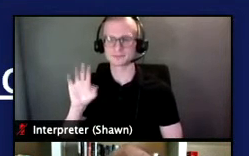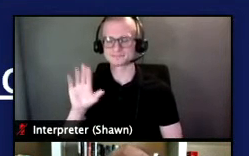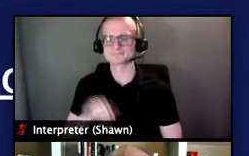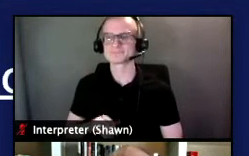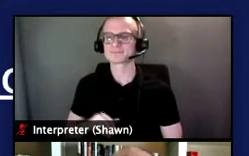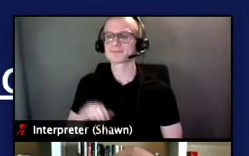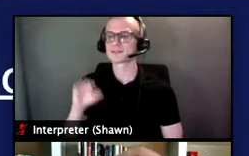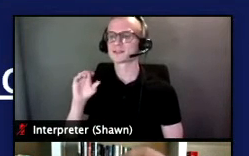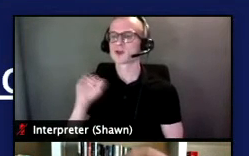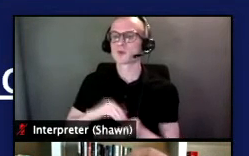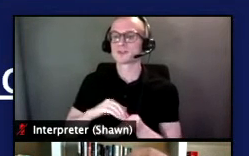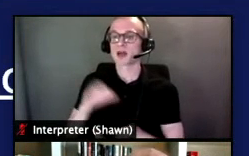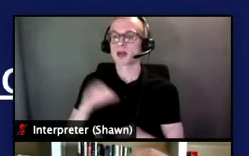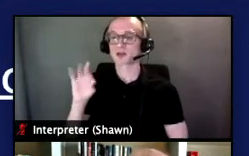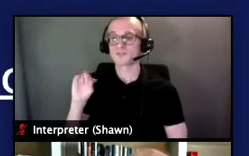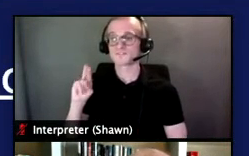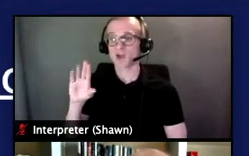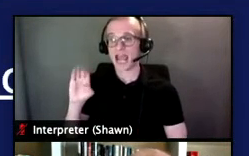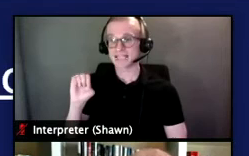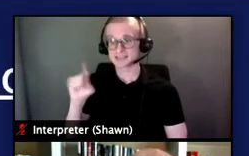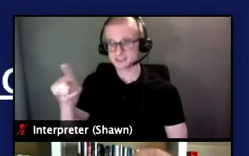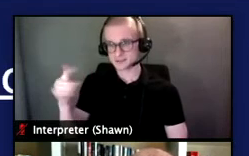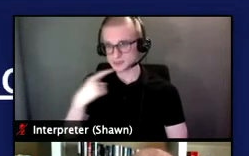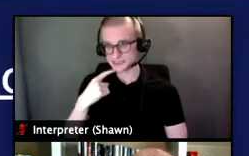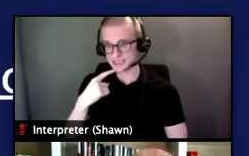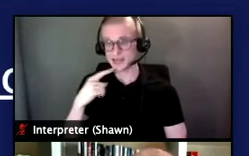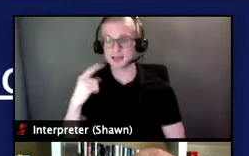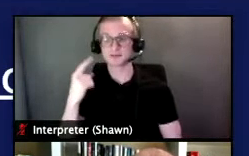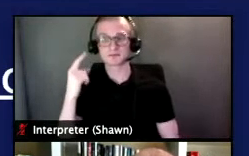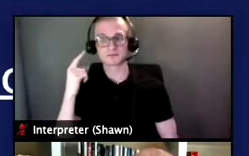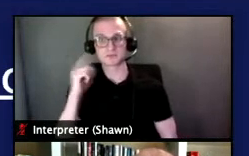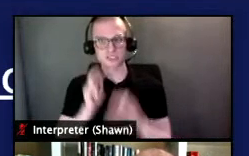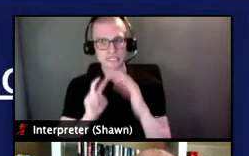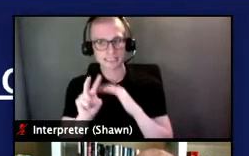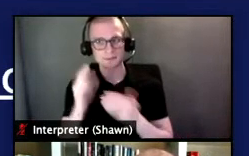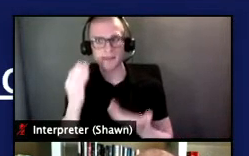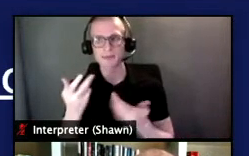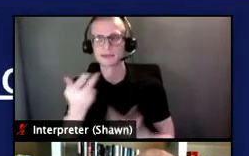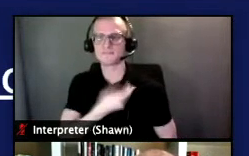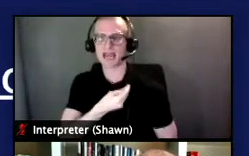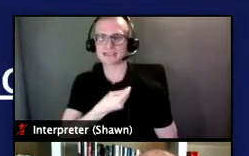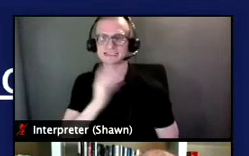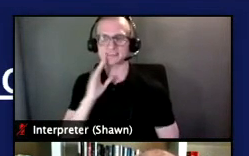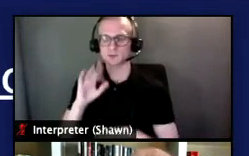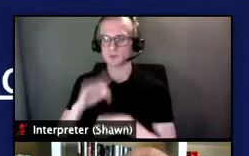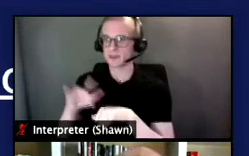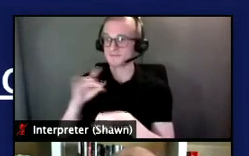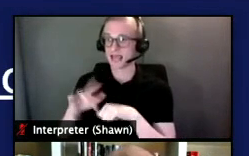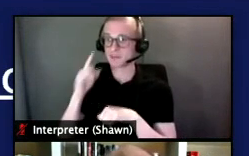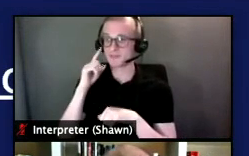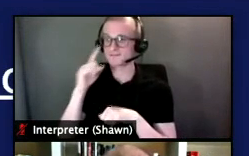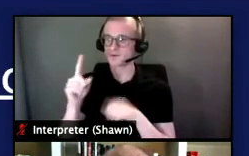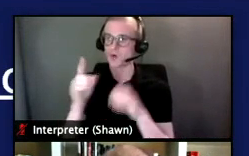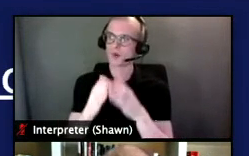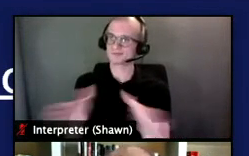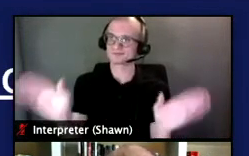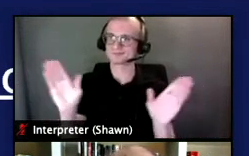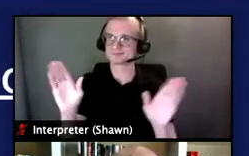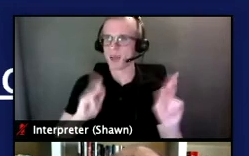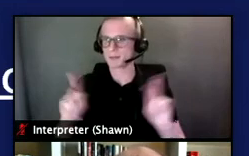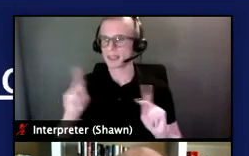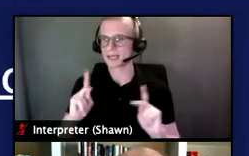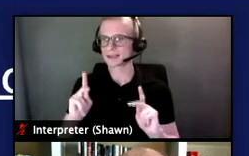France, you mentioned that you thought vaccines might be available for the general public, sort of that phase 3